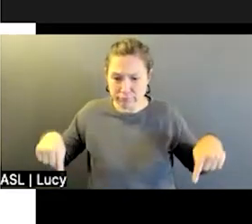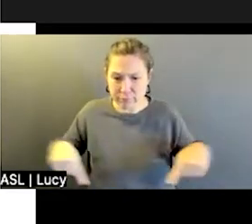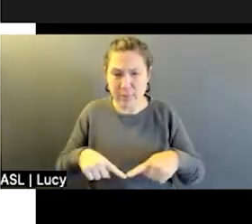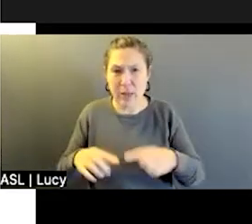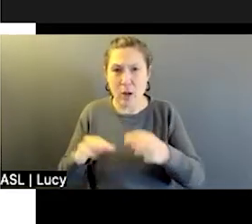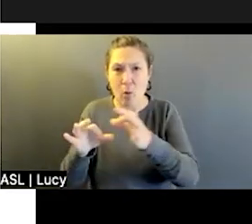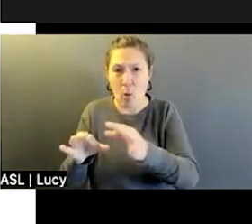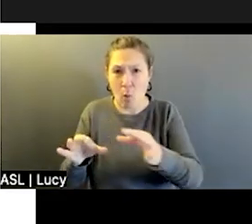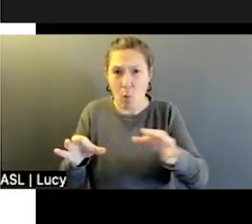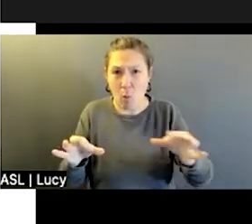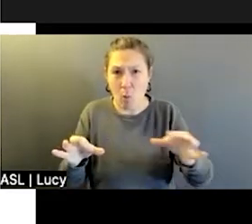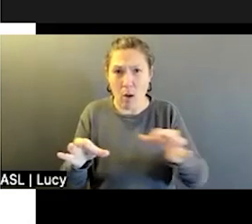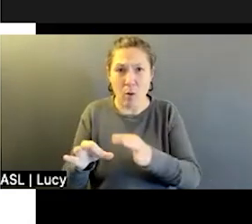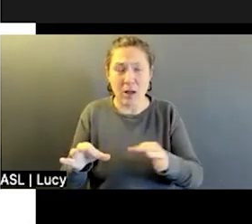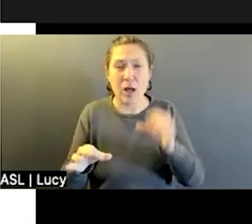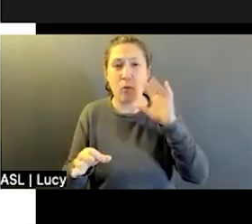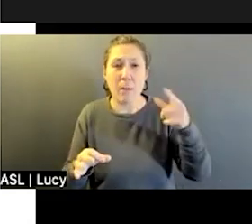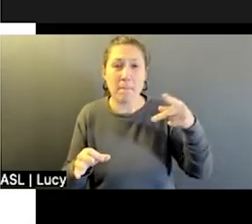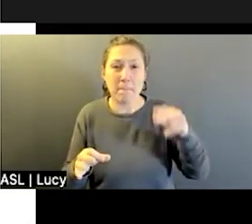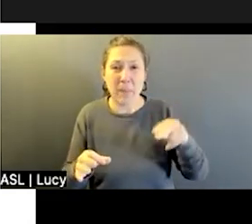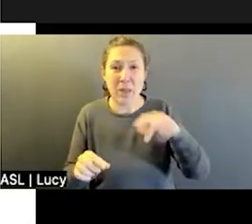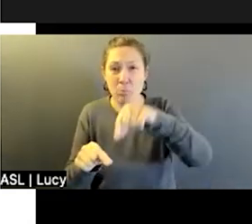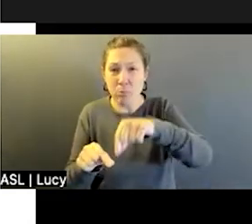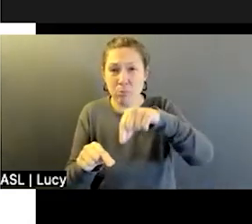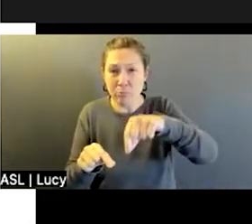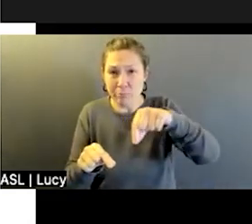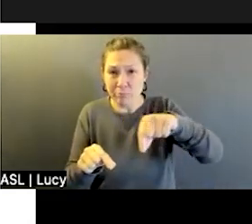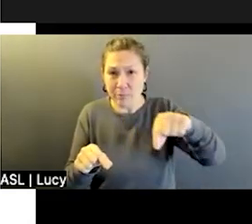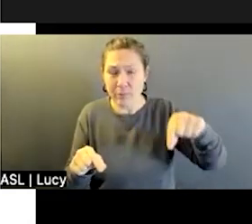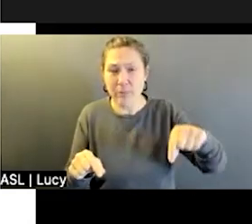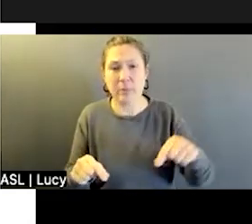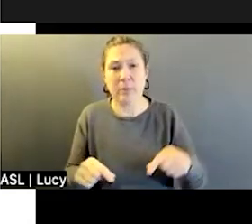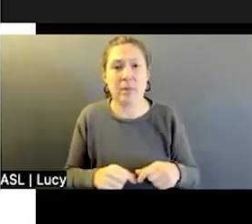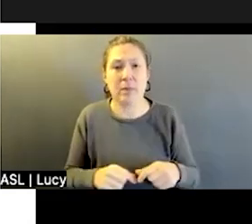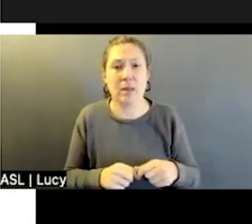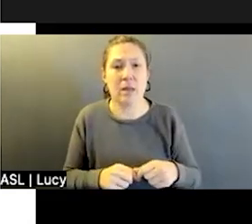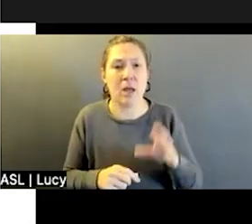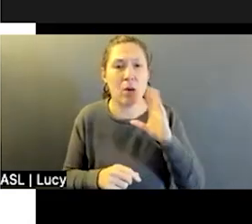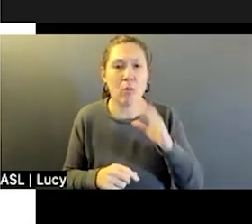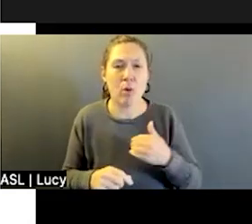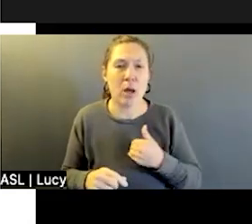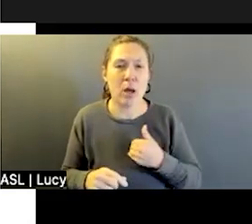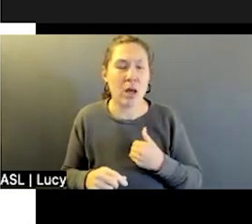to put pins into the holes and used to drive a thin